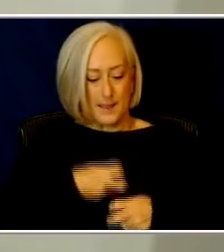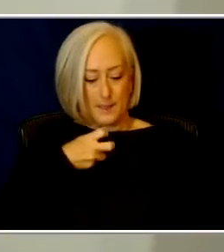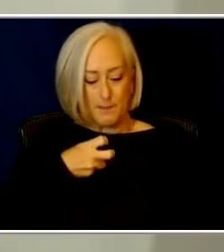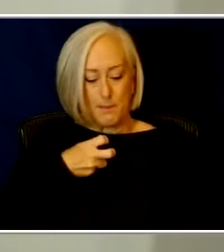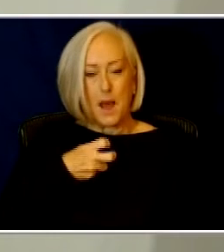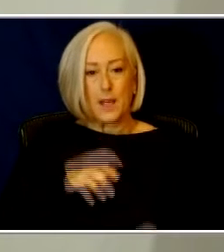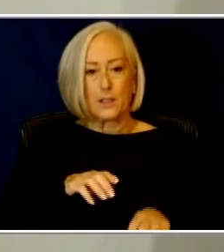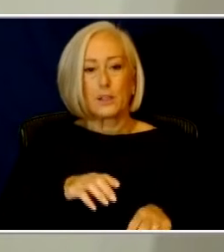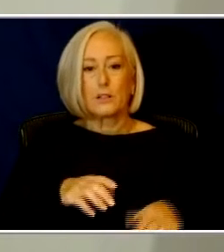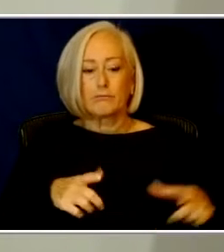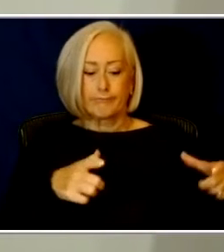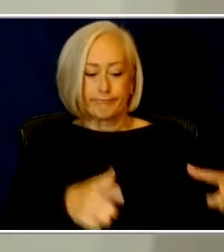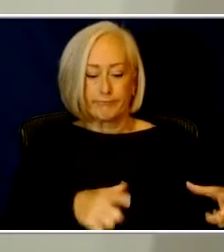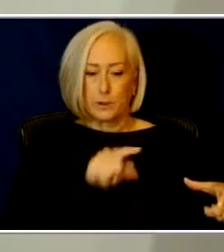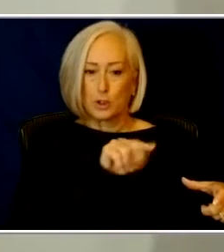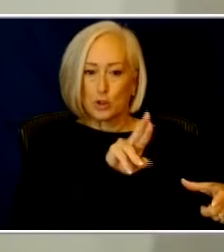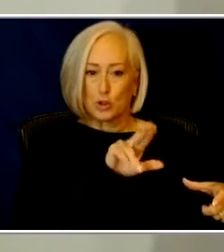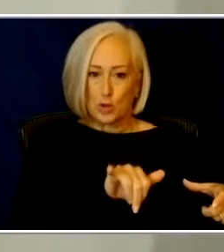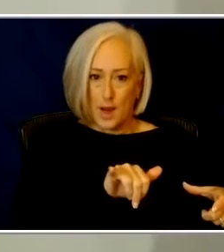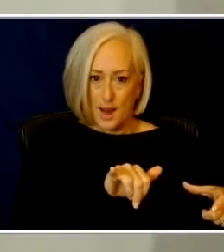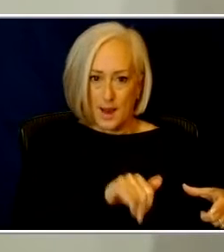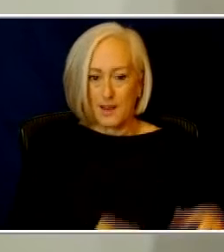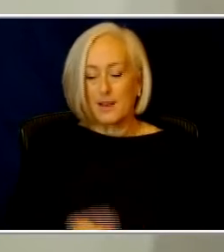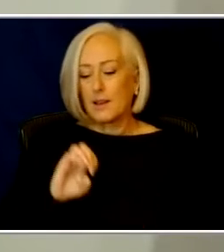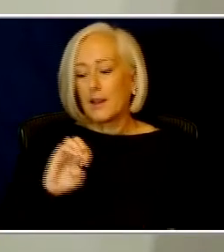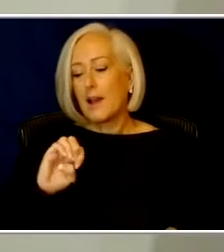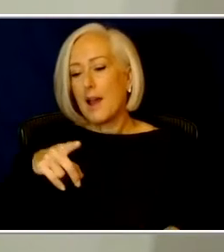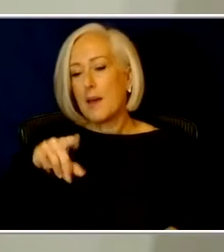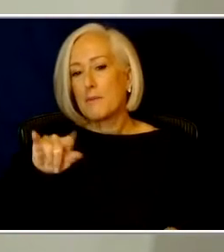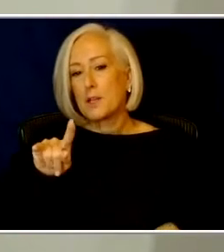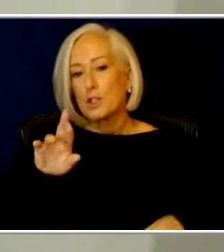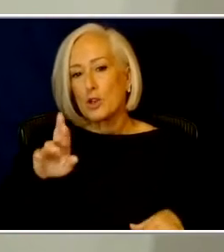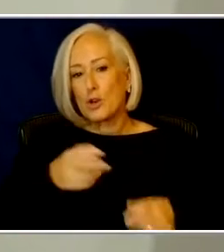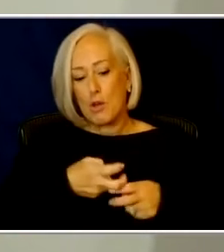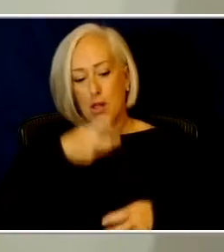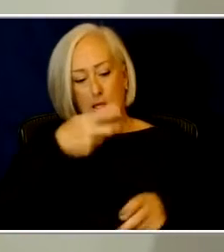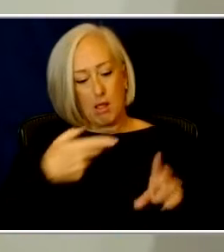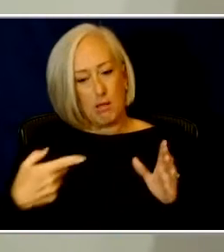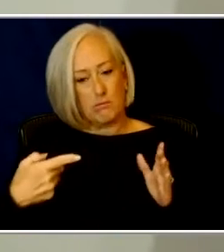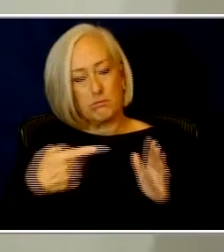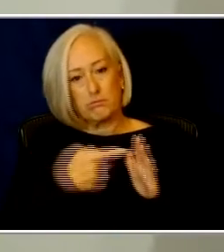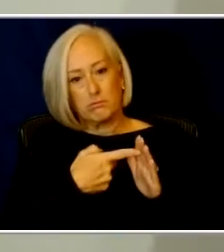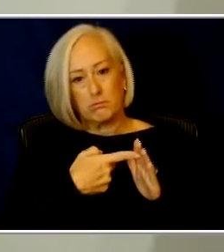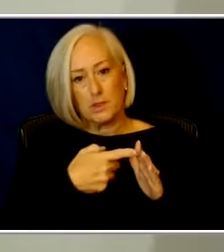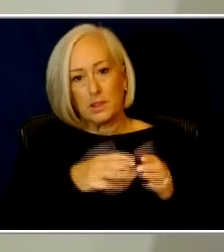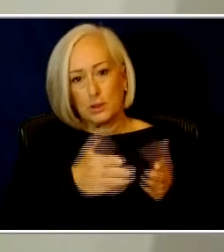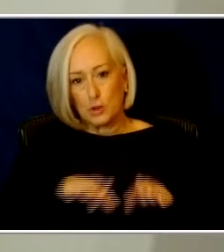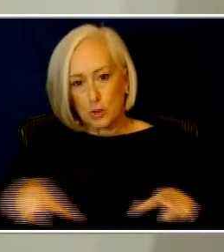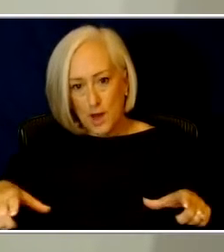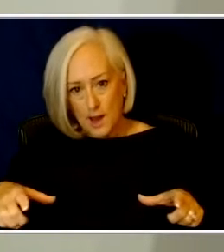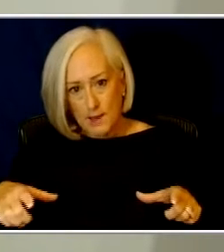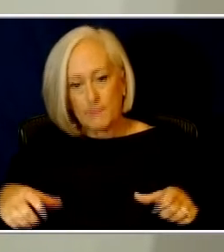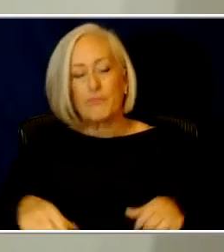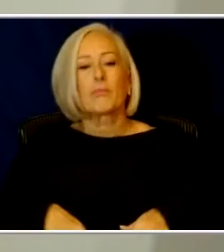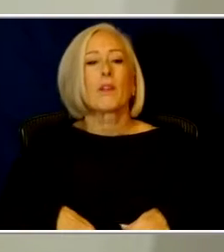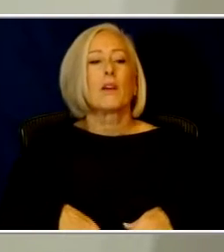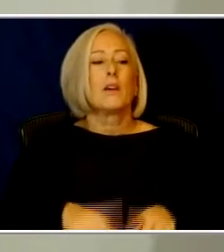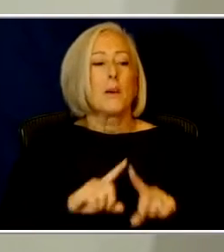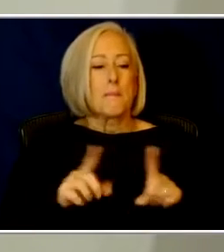trays, and we have to get creative there. But luckily, we have practiced a lot about our ability